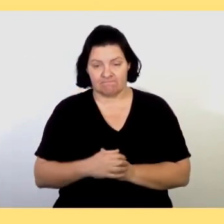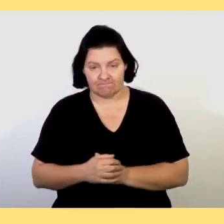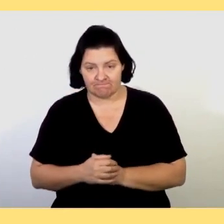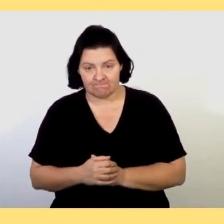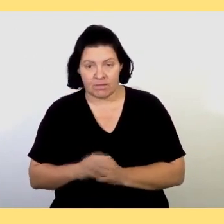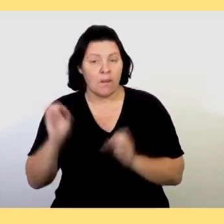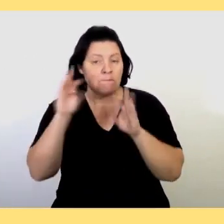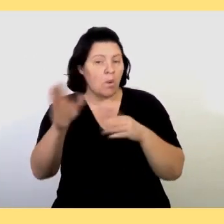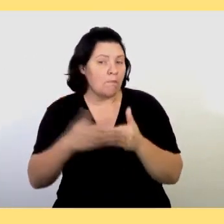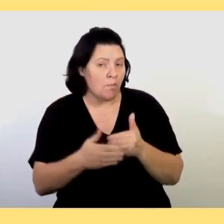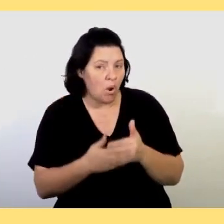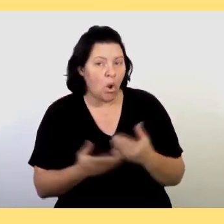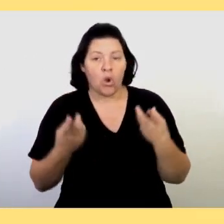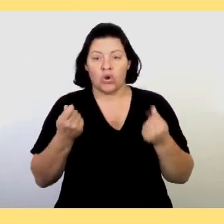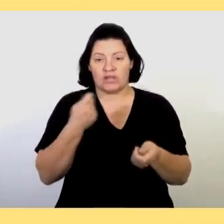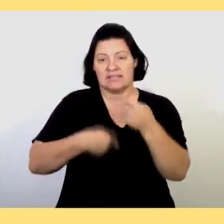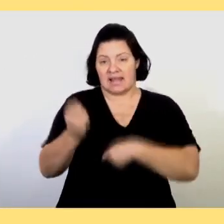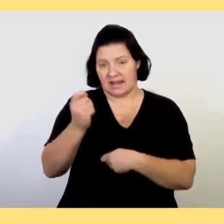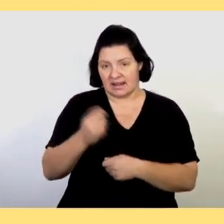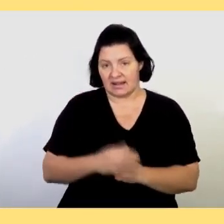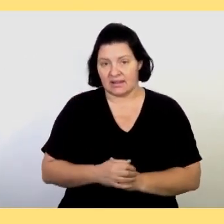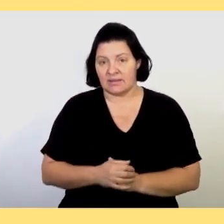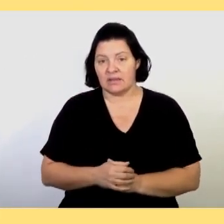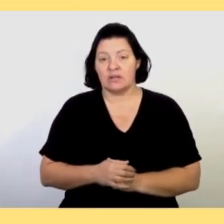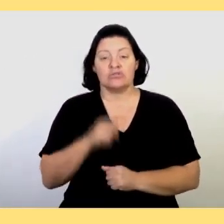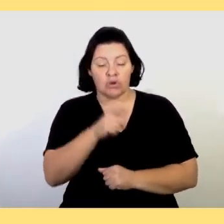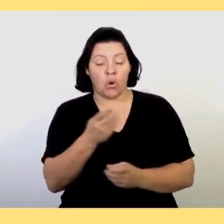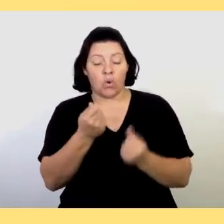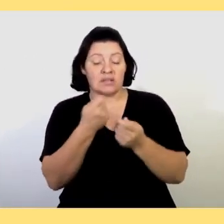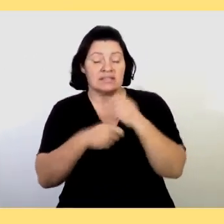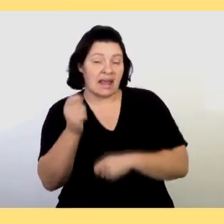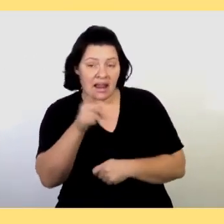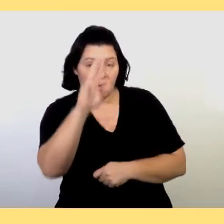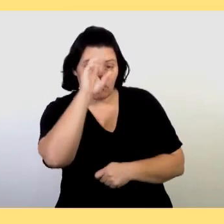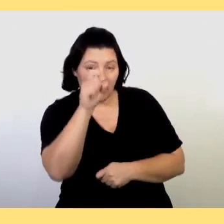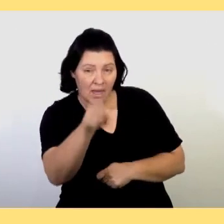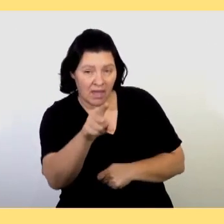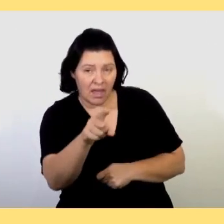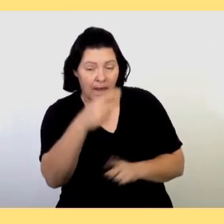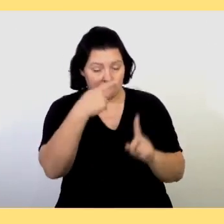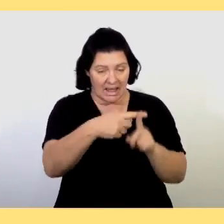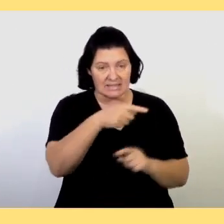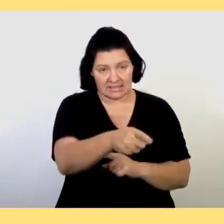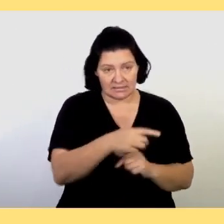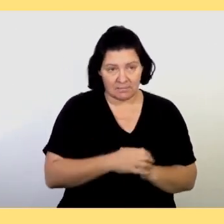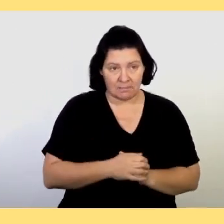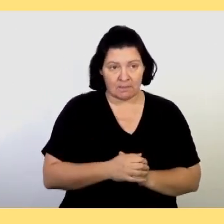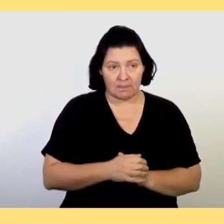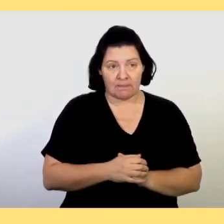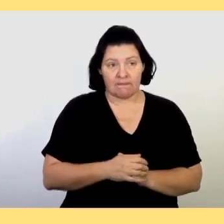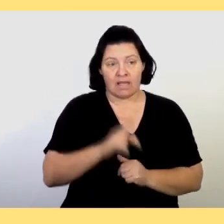139,180. What else do I post? Cost of sales. All right. Cost of sales, remember, plus here. And